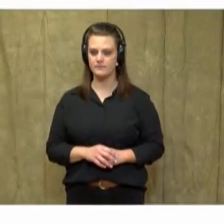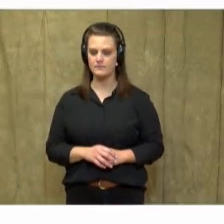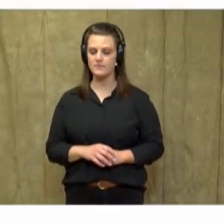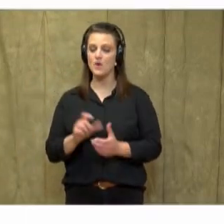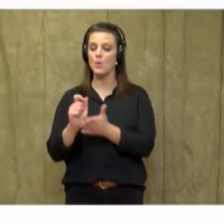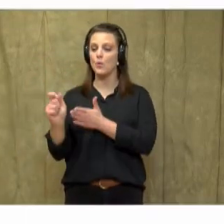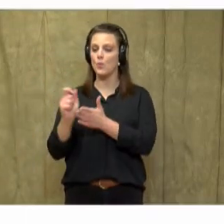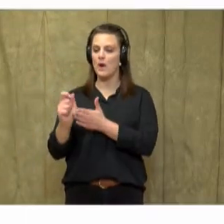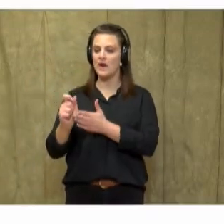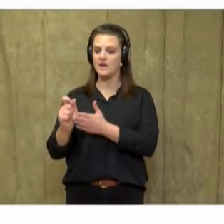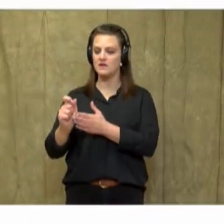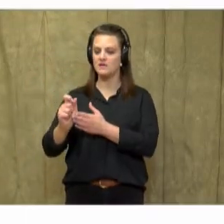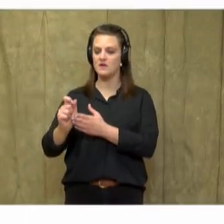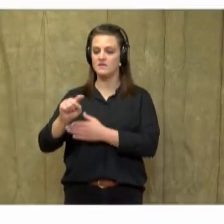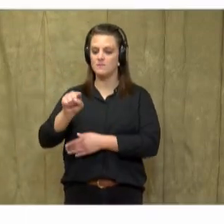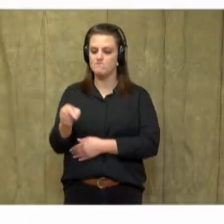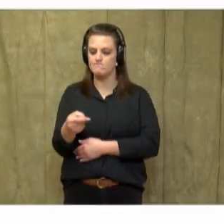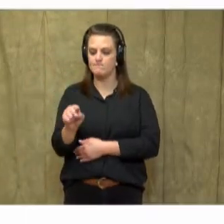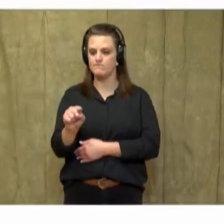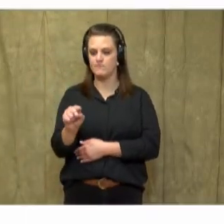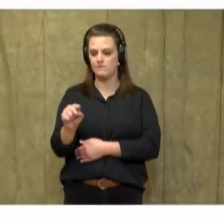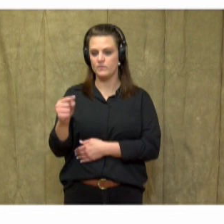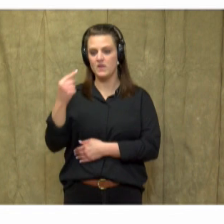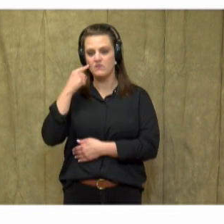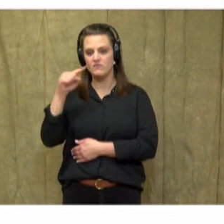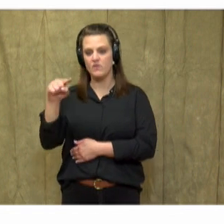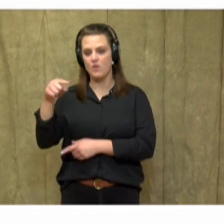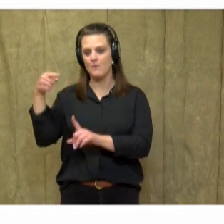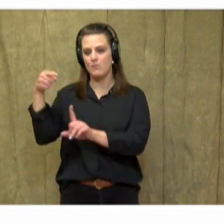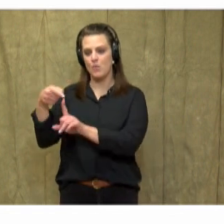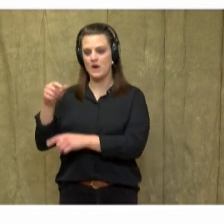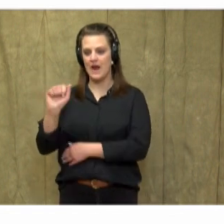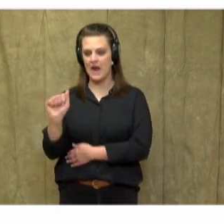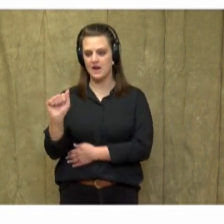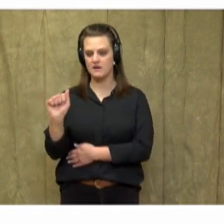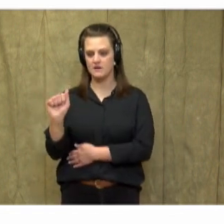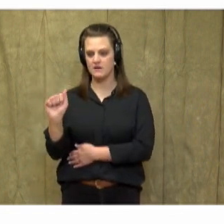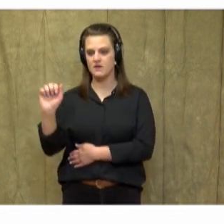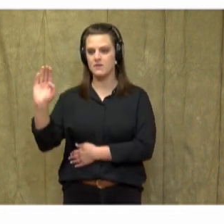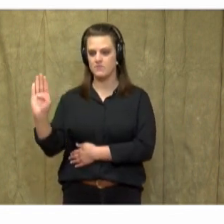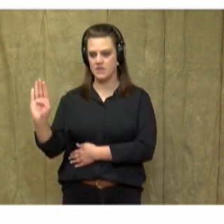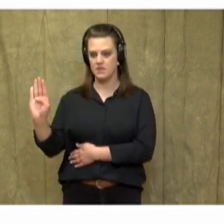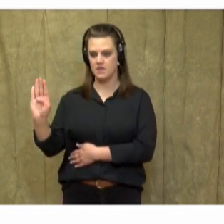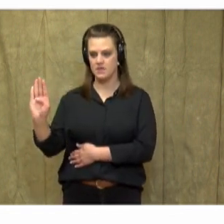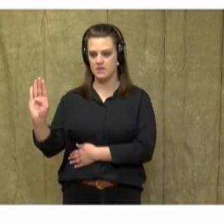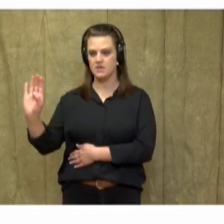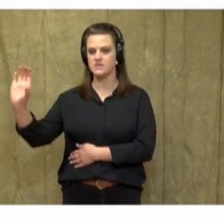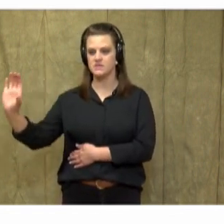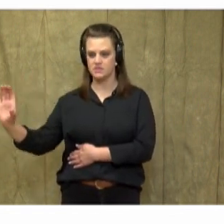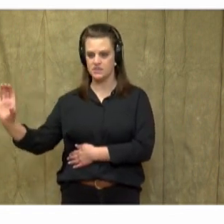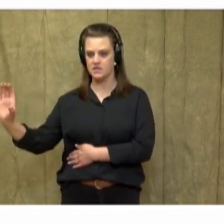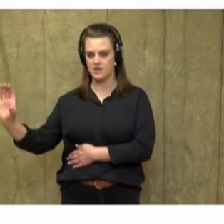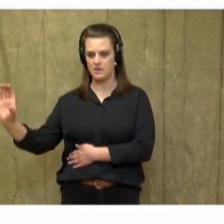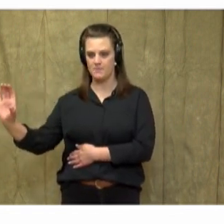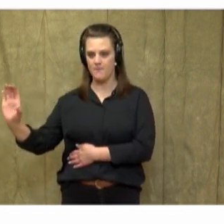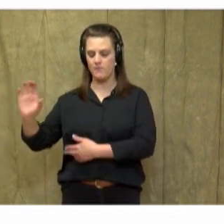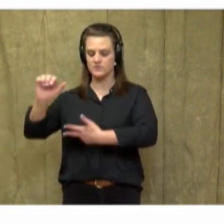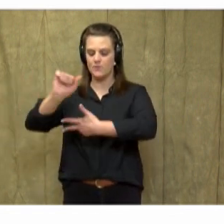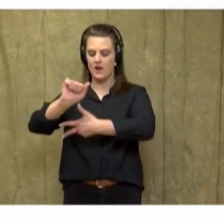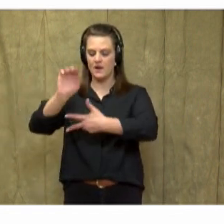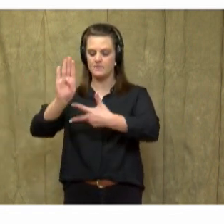the ordered pairs for points A, B, and